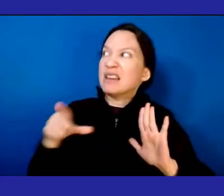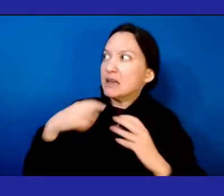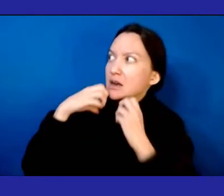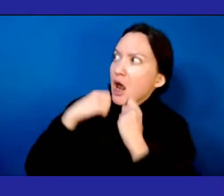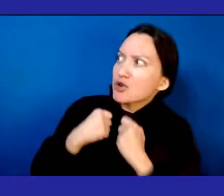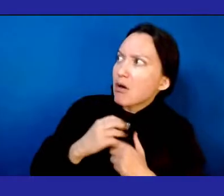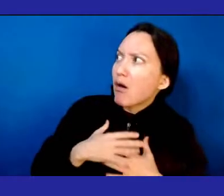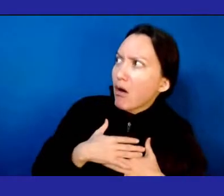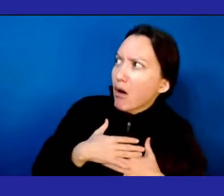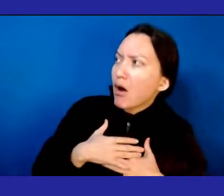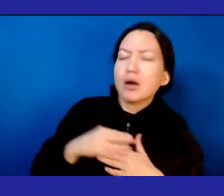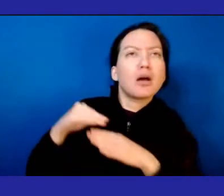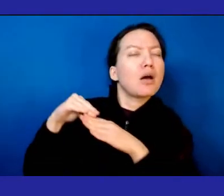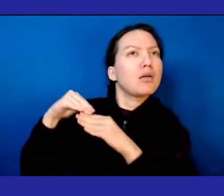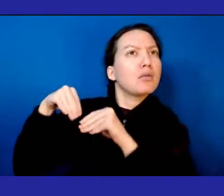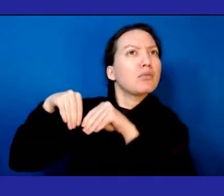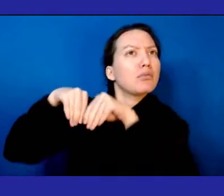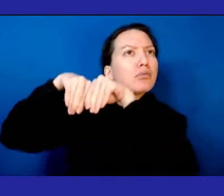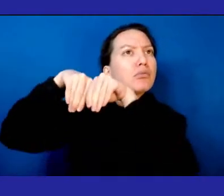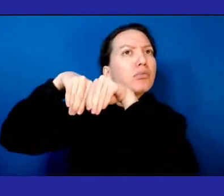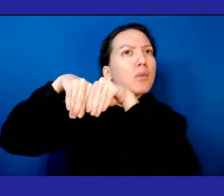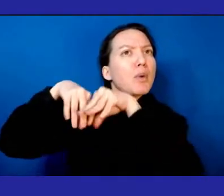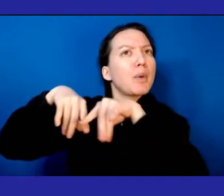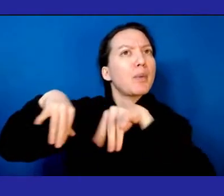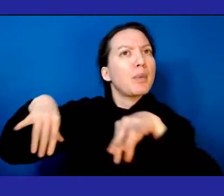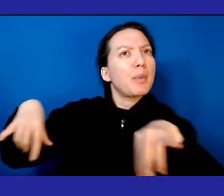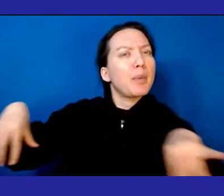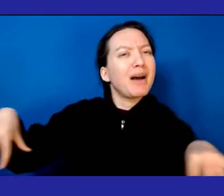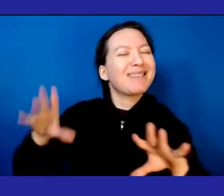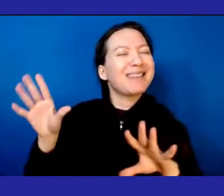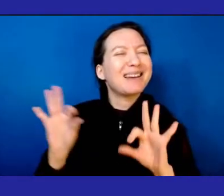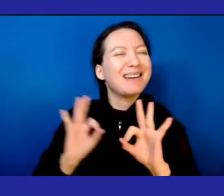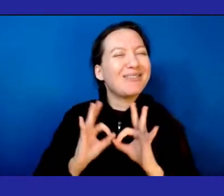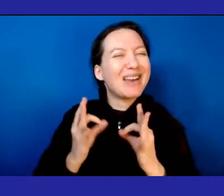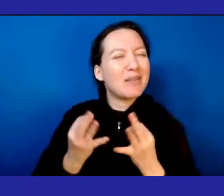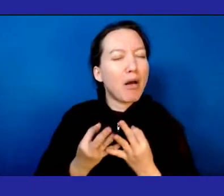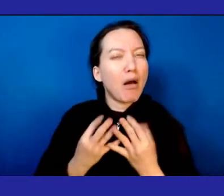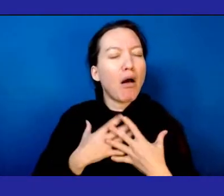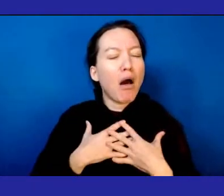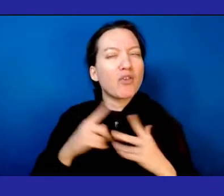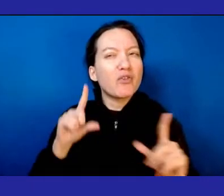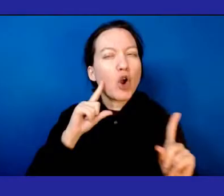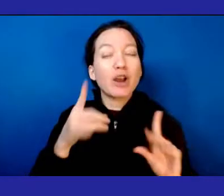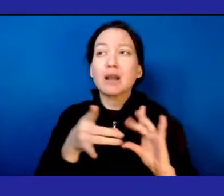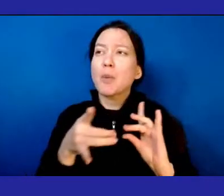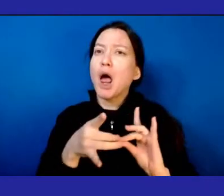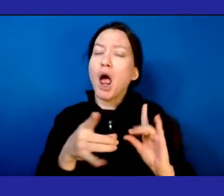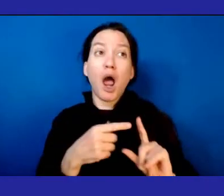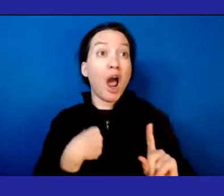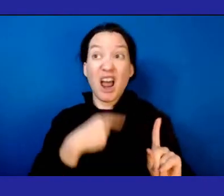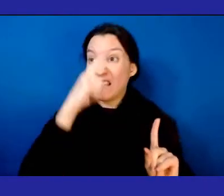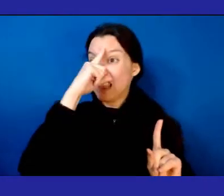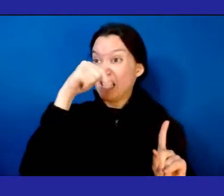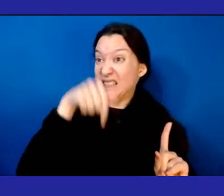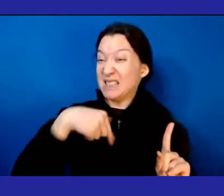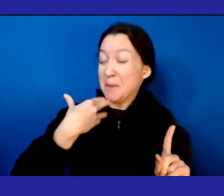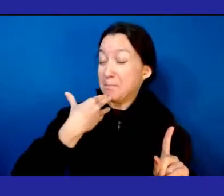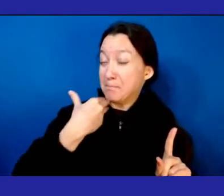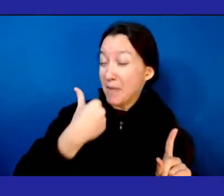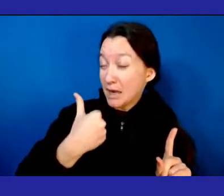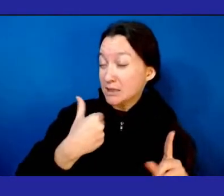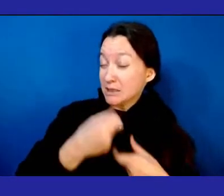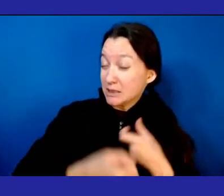And it trickles down. We're like a family. It trickles down. And I even heard somebody say, I think this is one of the best